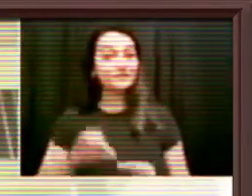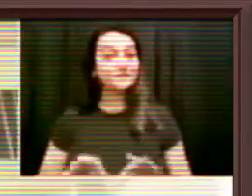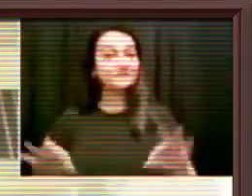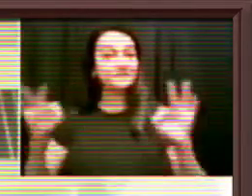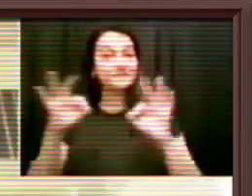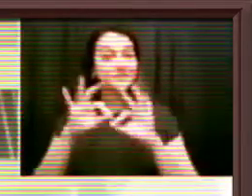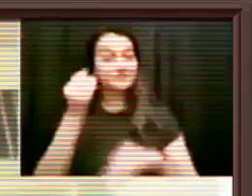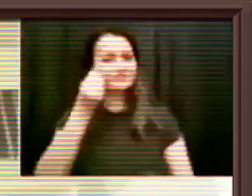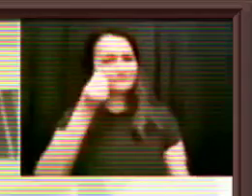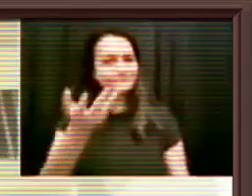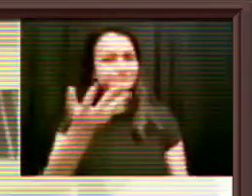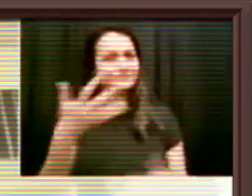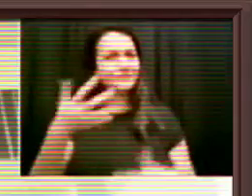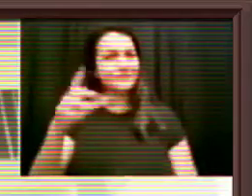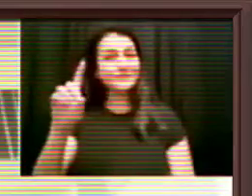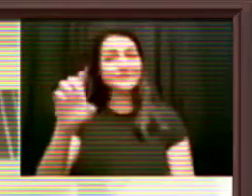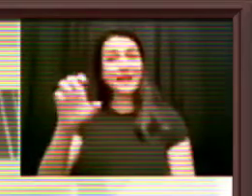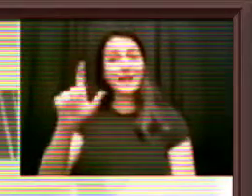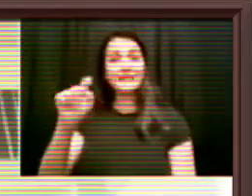News talking points.